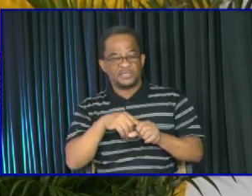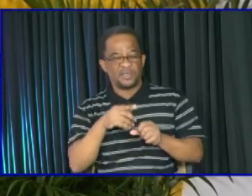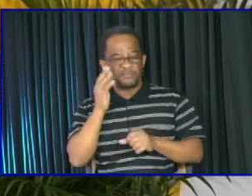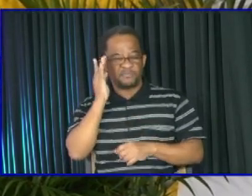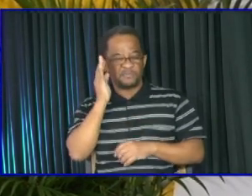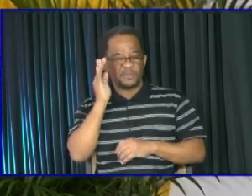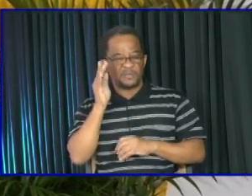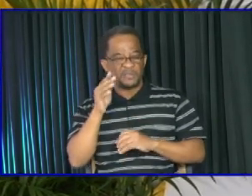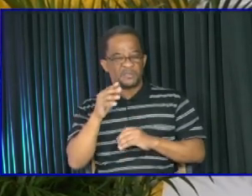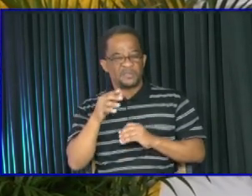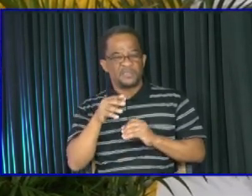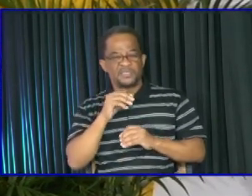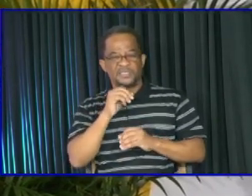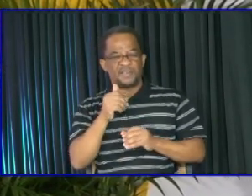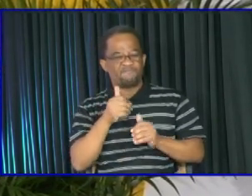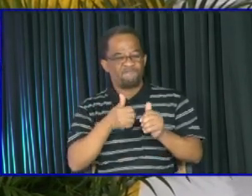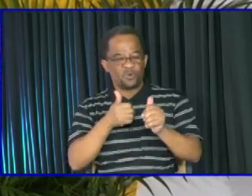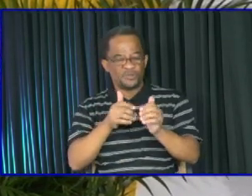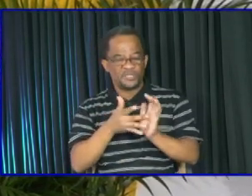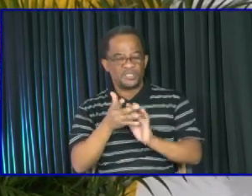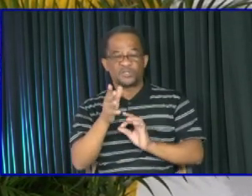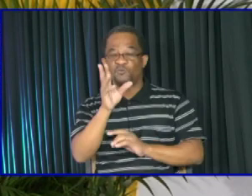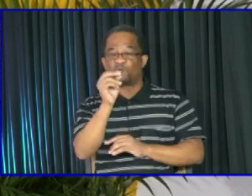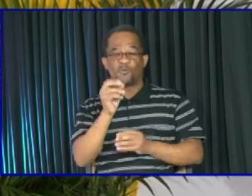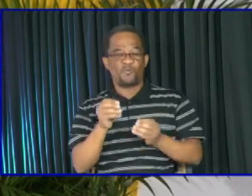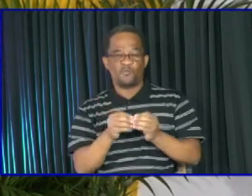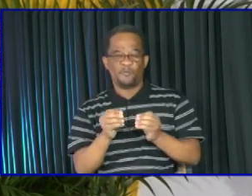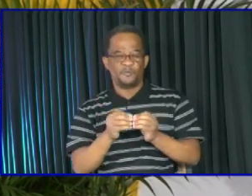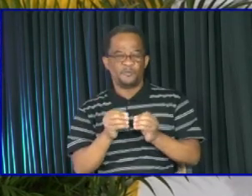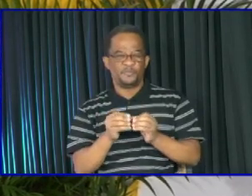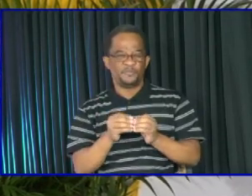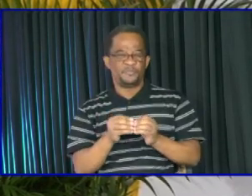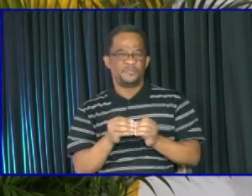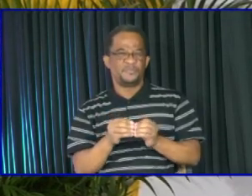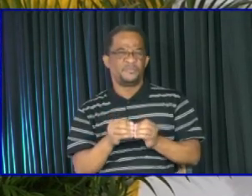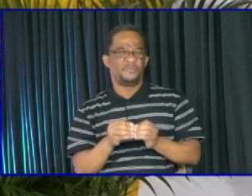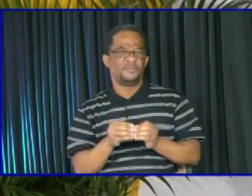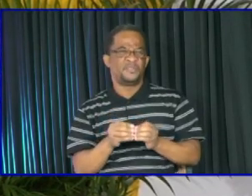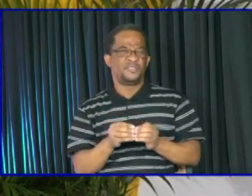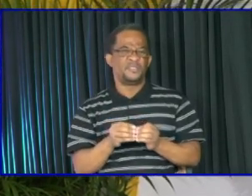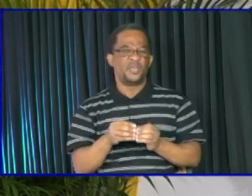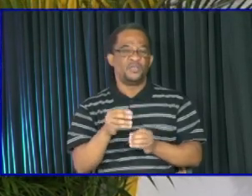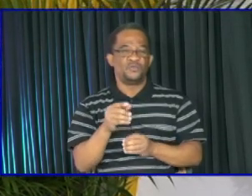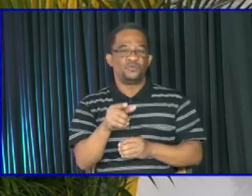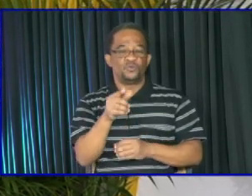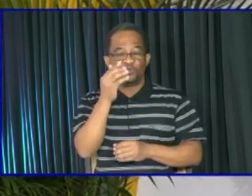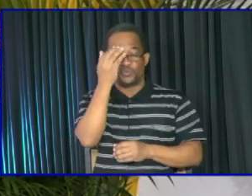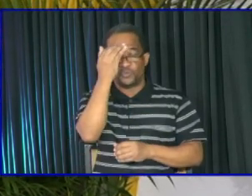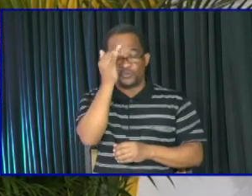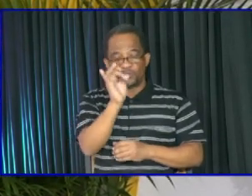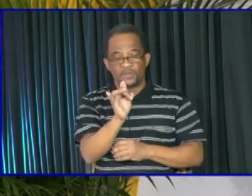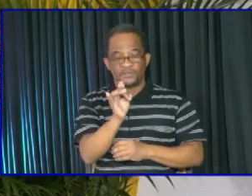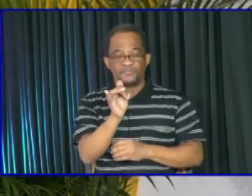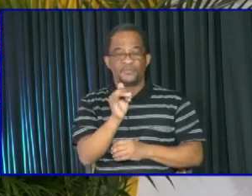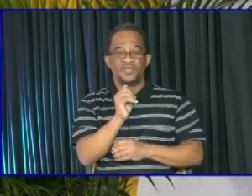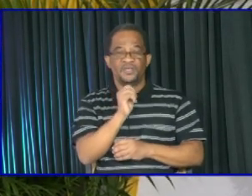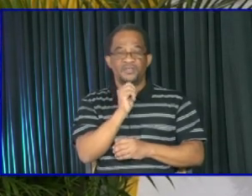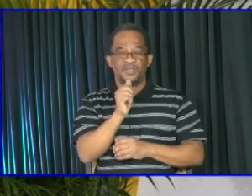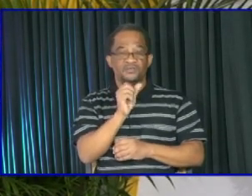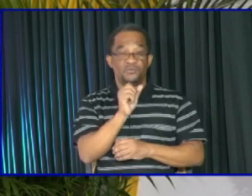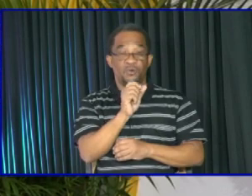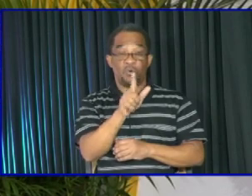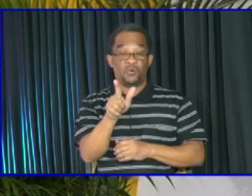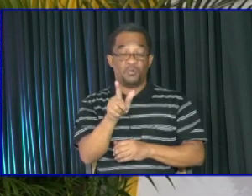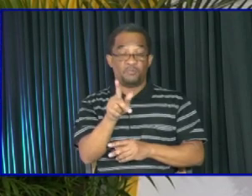while you seek to follow the Lord, you will break loose from the tradition of men. You will know that not every person